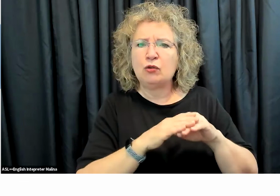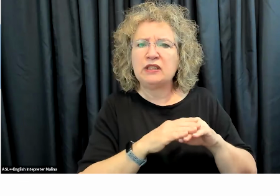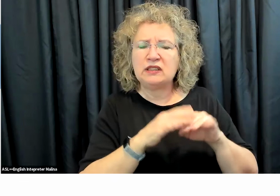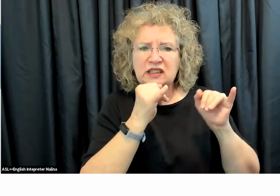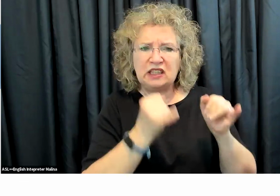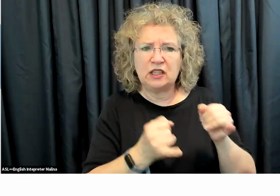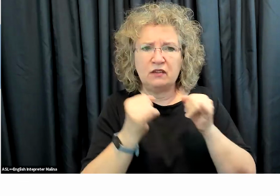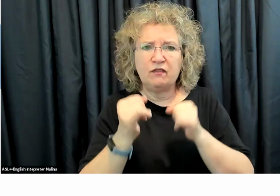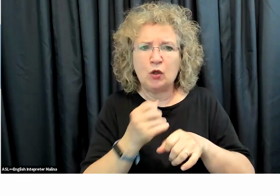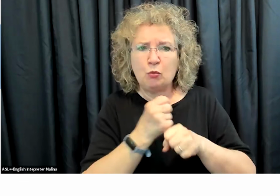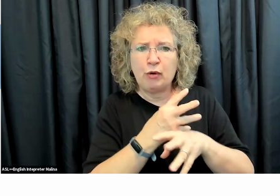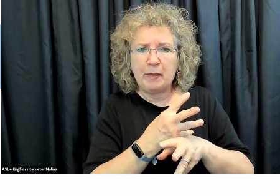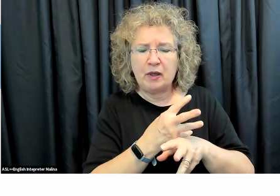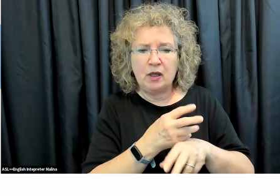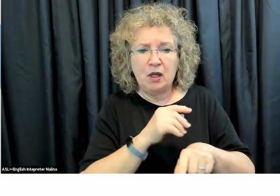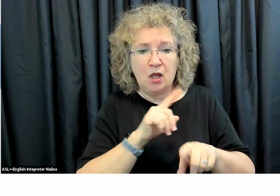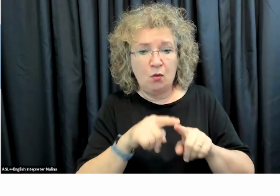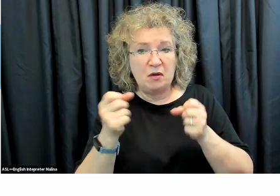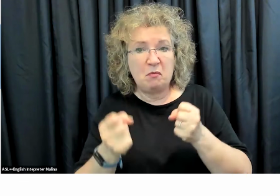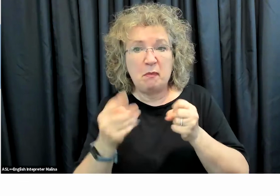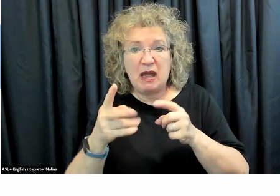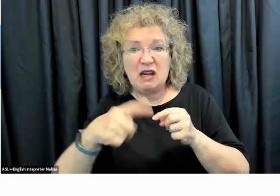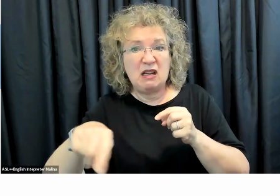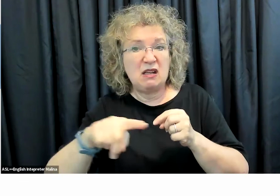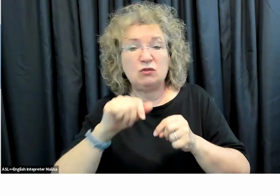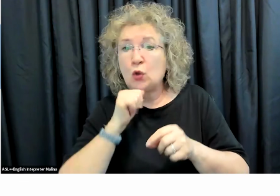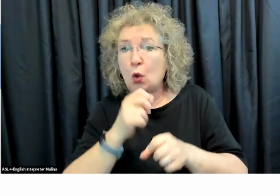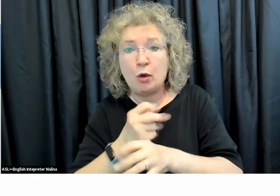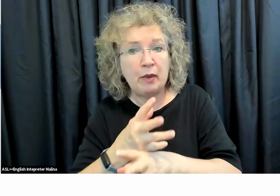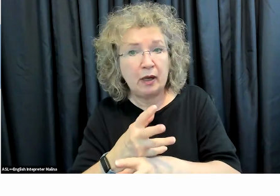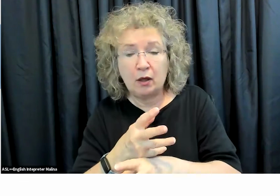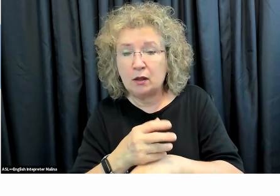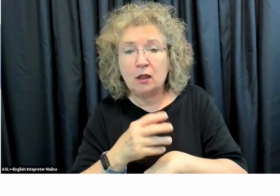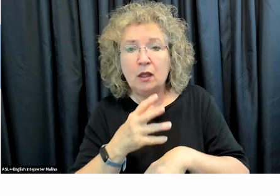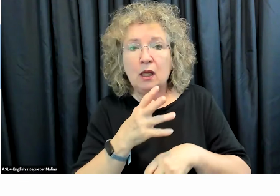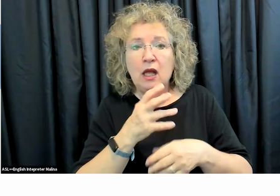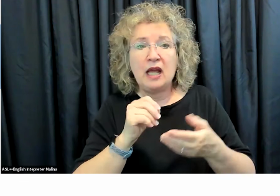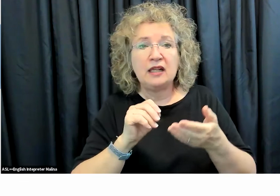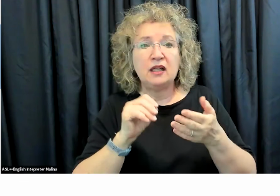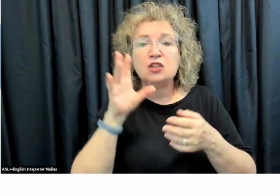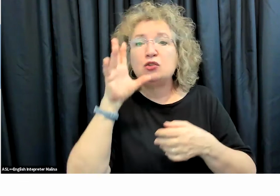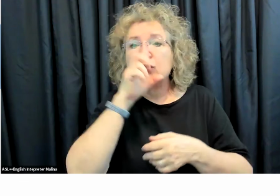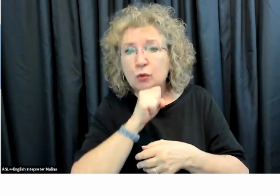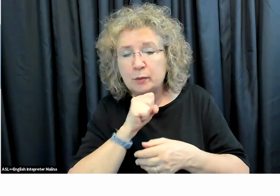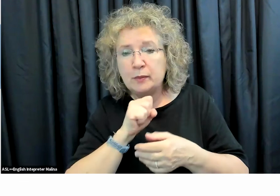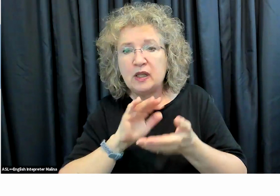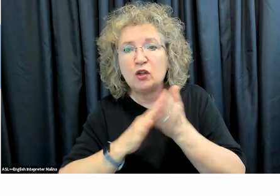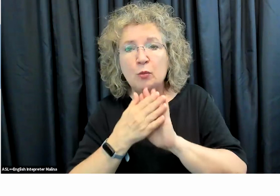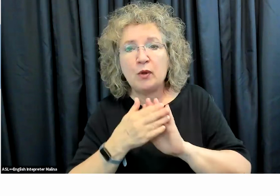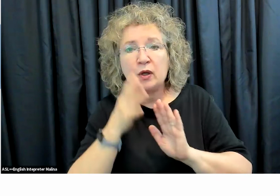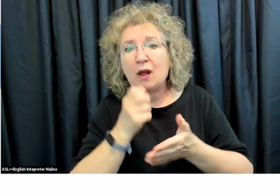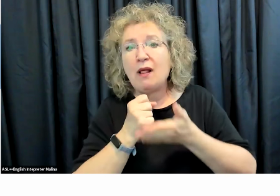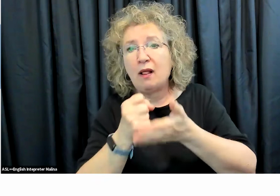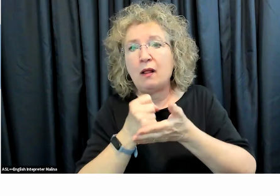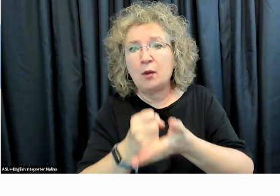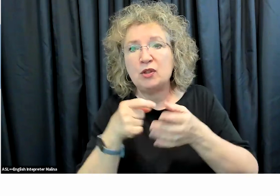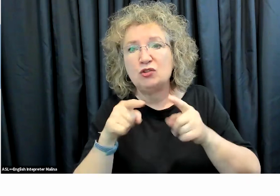preparation when many people don't prepare and assume community resources will come to help them during an emergency?